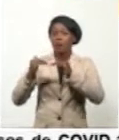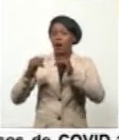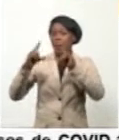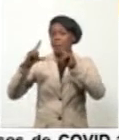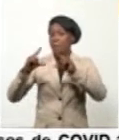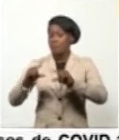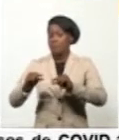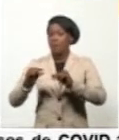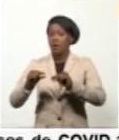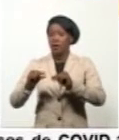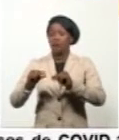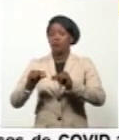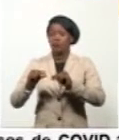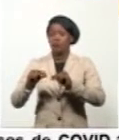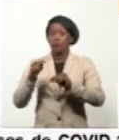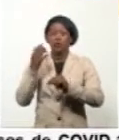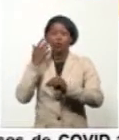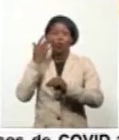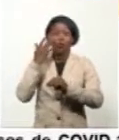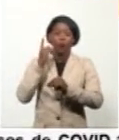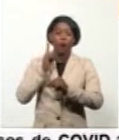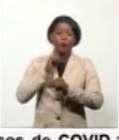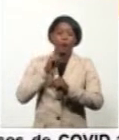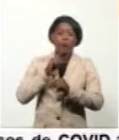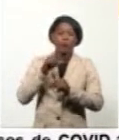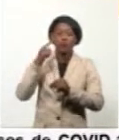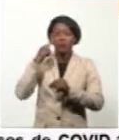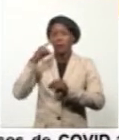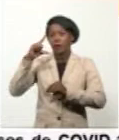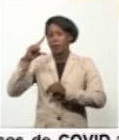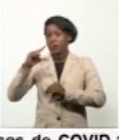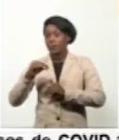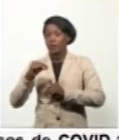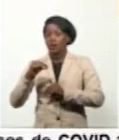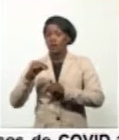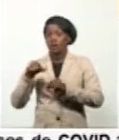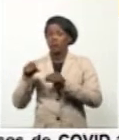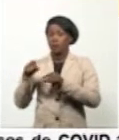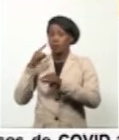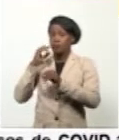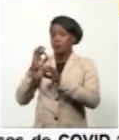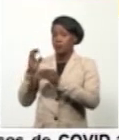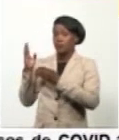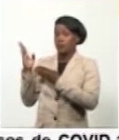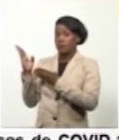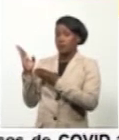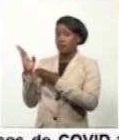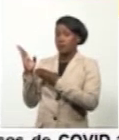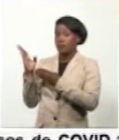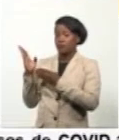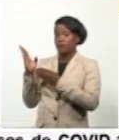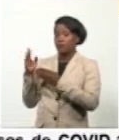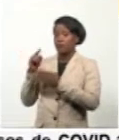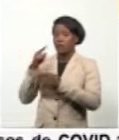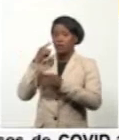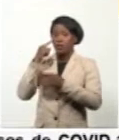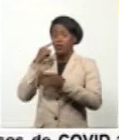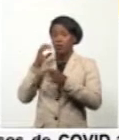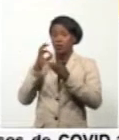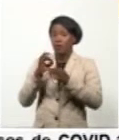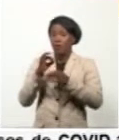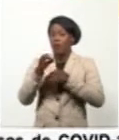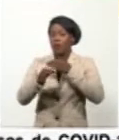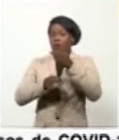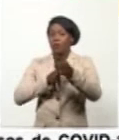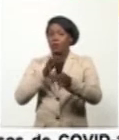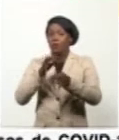the red according to the intensity. Perhaps those who have less are the ones who are in yellow. And